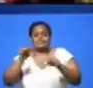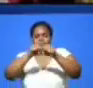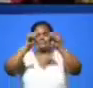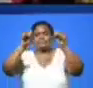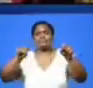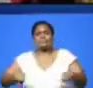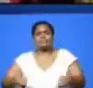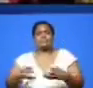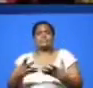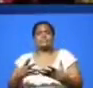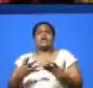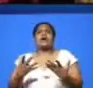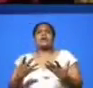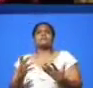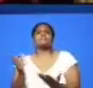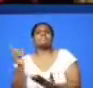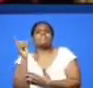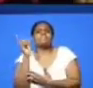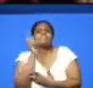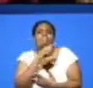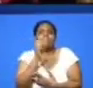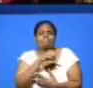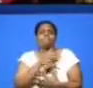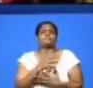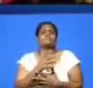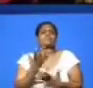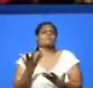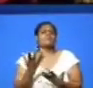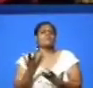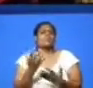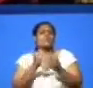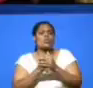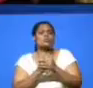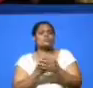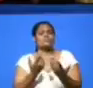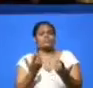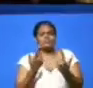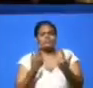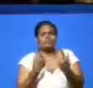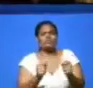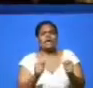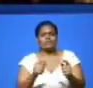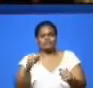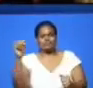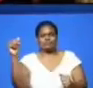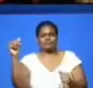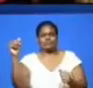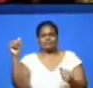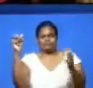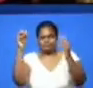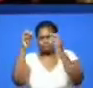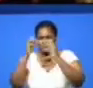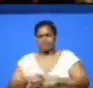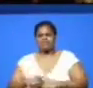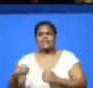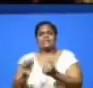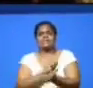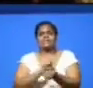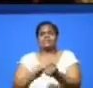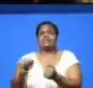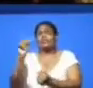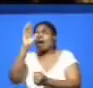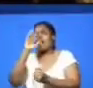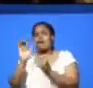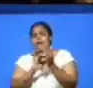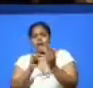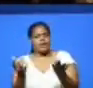system of apostasy that would seek to trample God's word in the